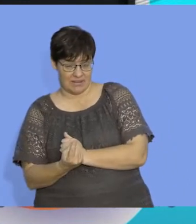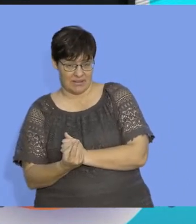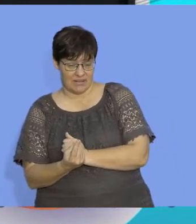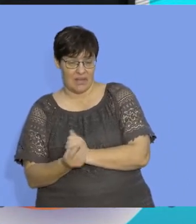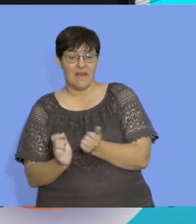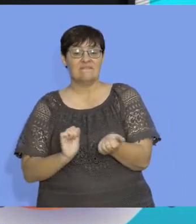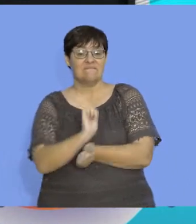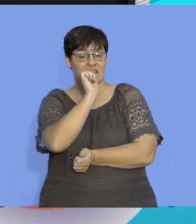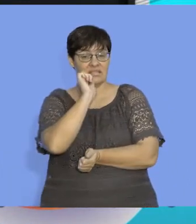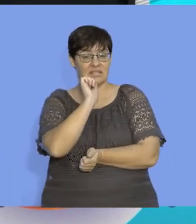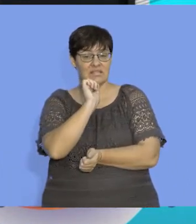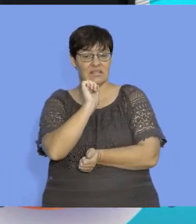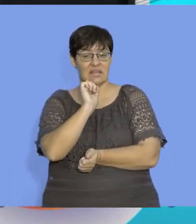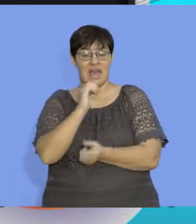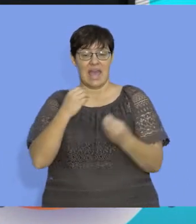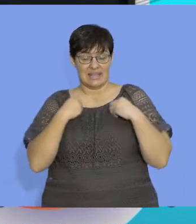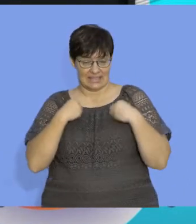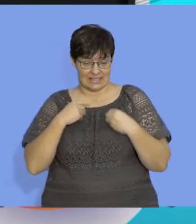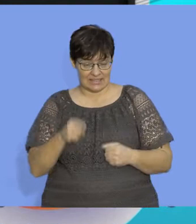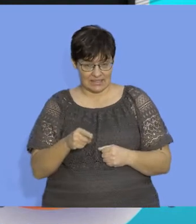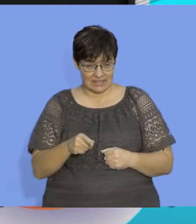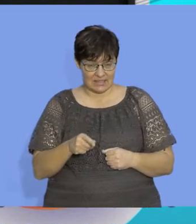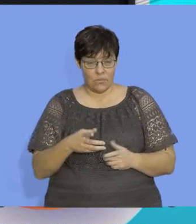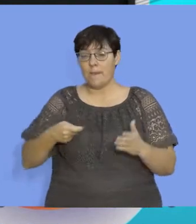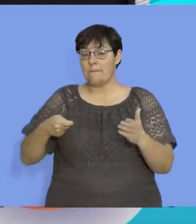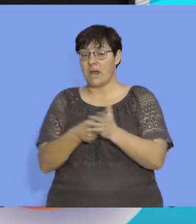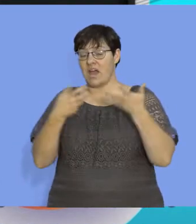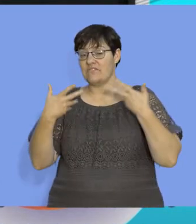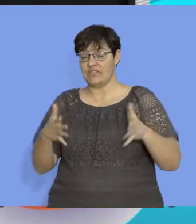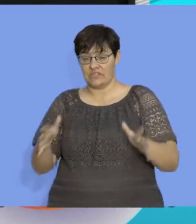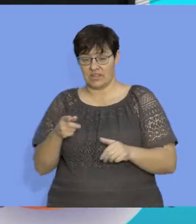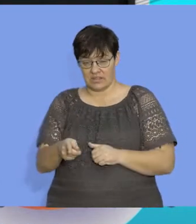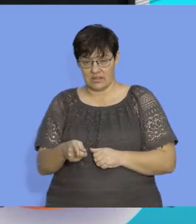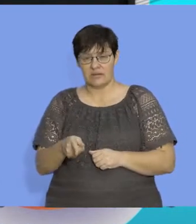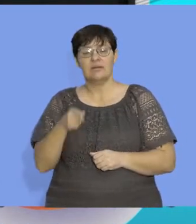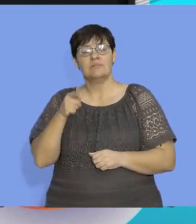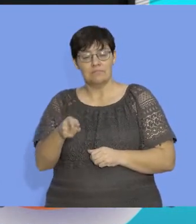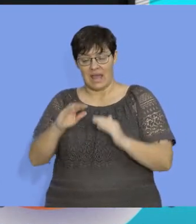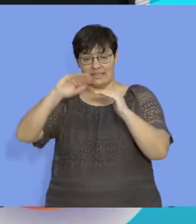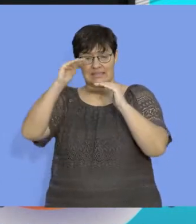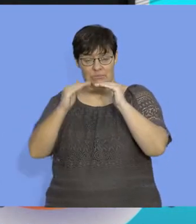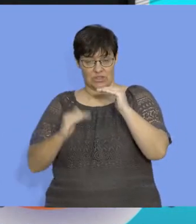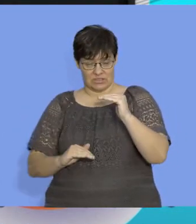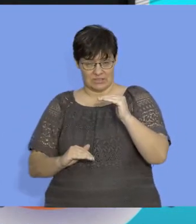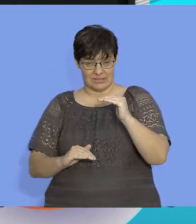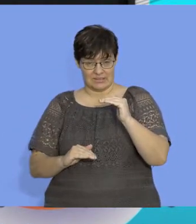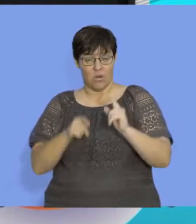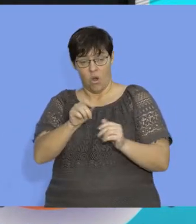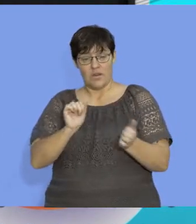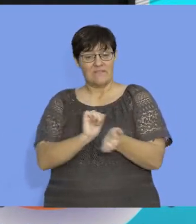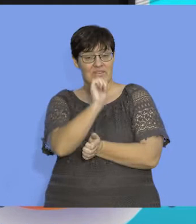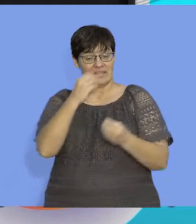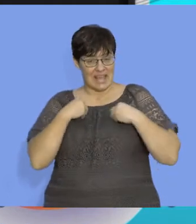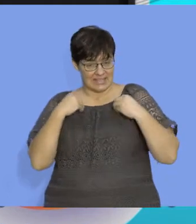asset that we have purchased, that depreciation on that fixed asset will certainly impact on